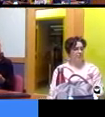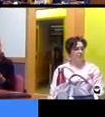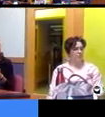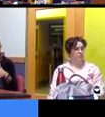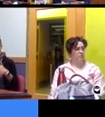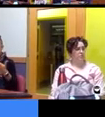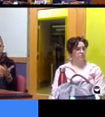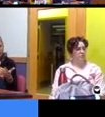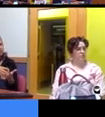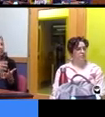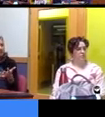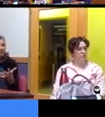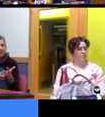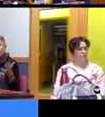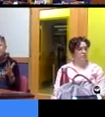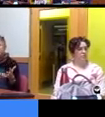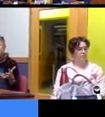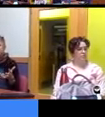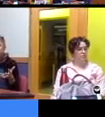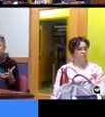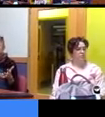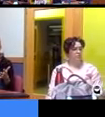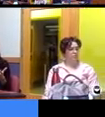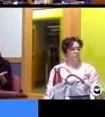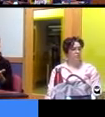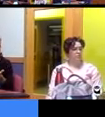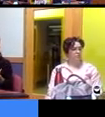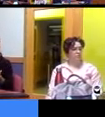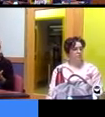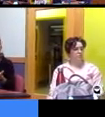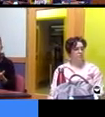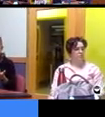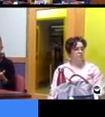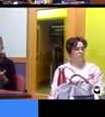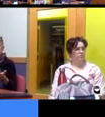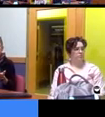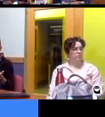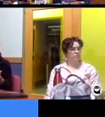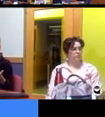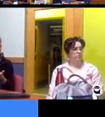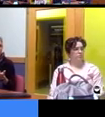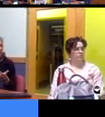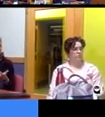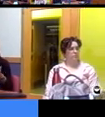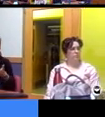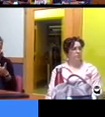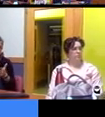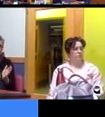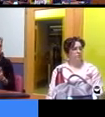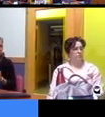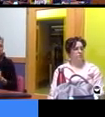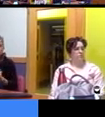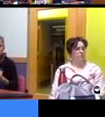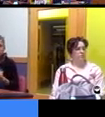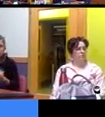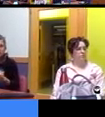so there are many points throughout even an aspiration abortion procedure that you could stop if the patient really wanted you to. And I've